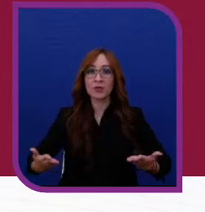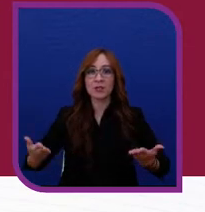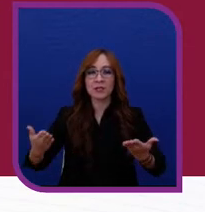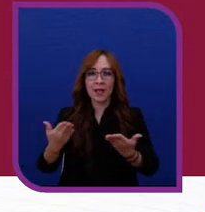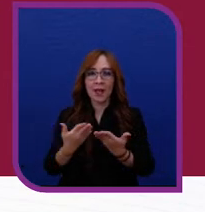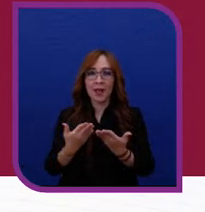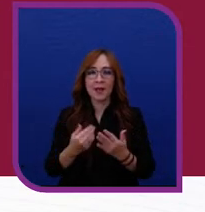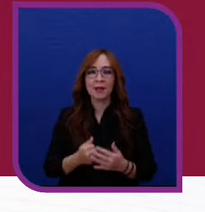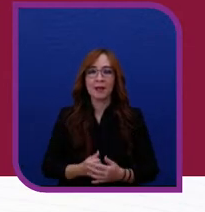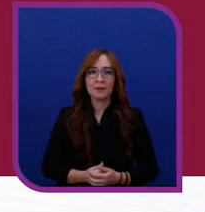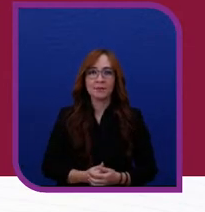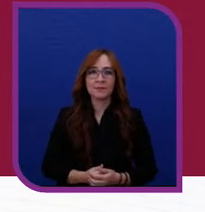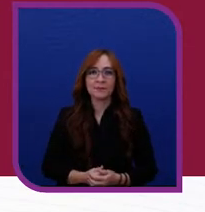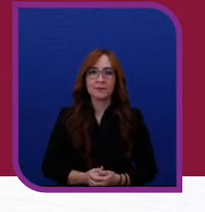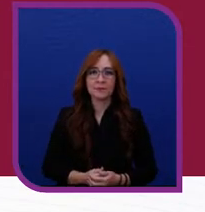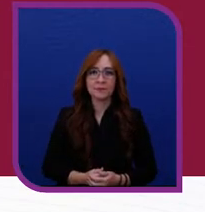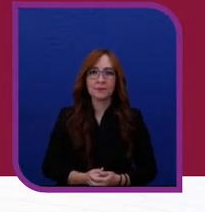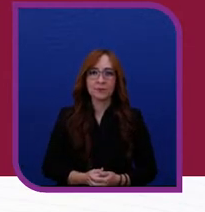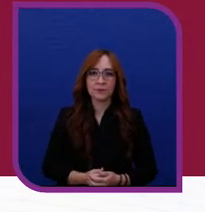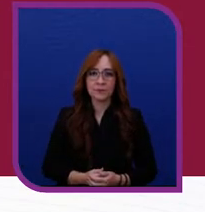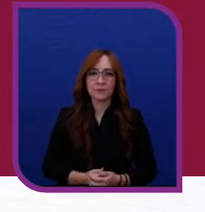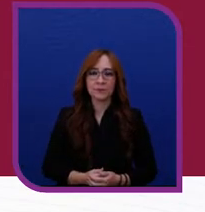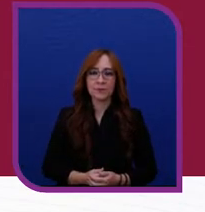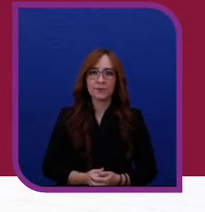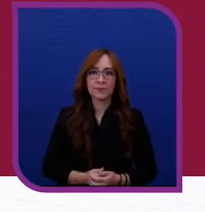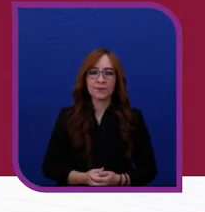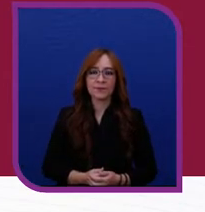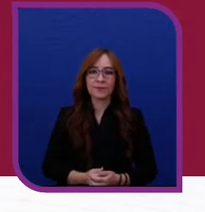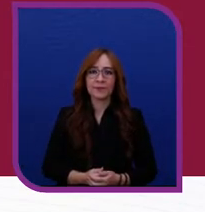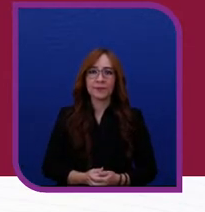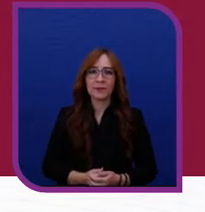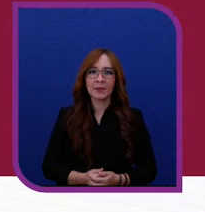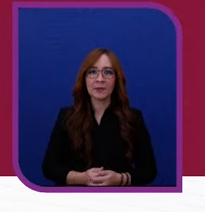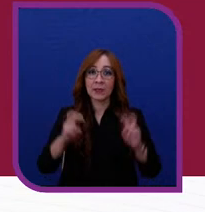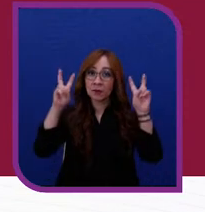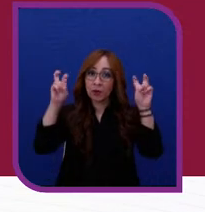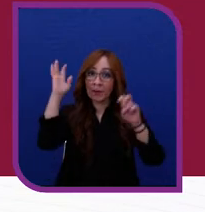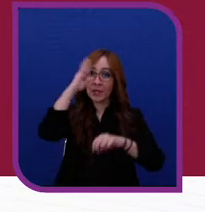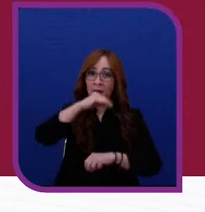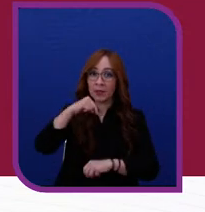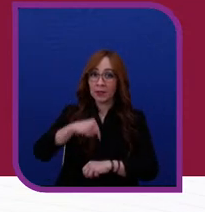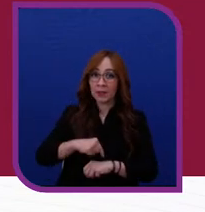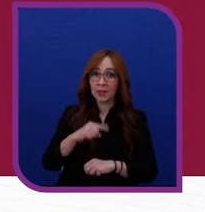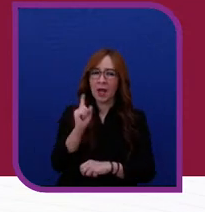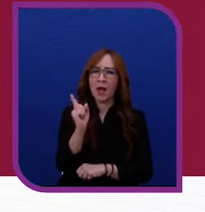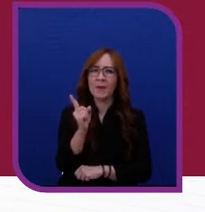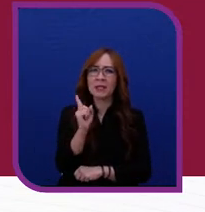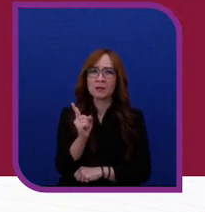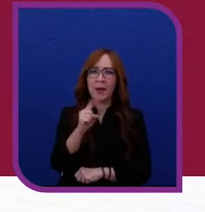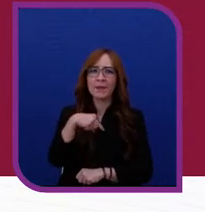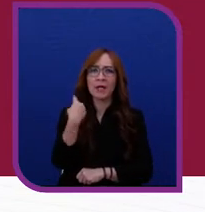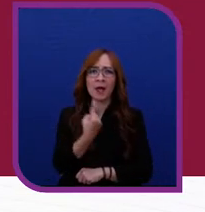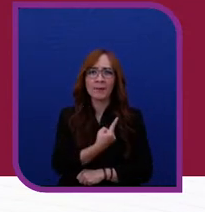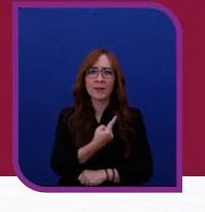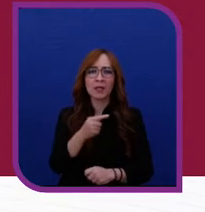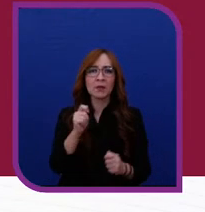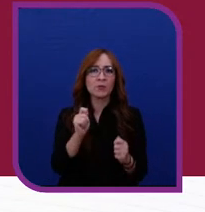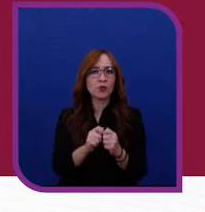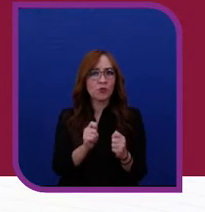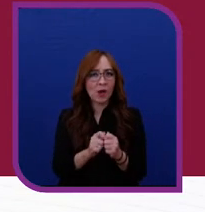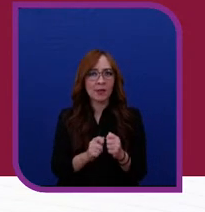our topic eh kwe established blender Finance understanded